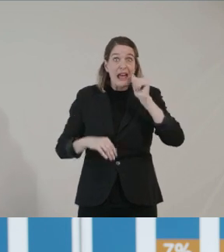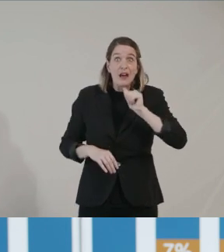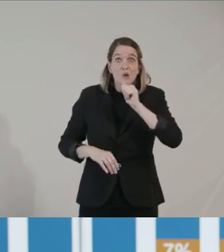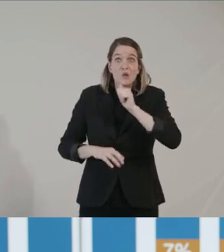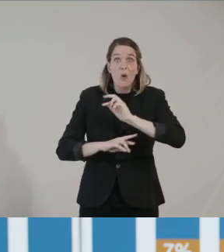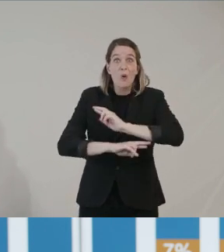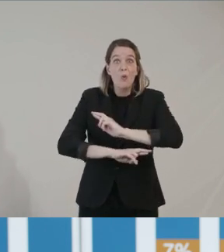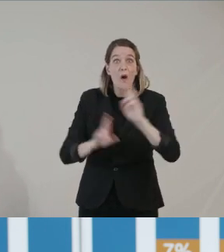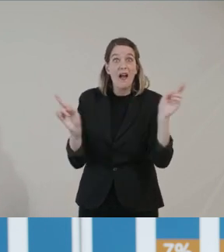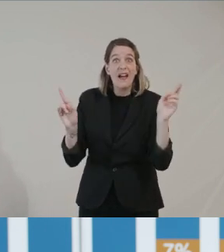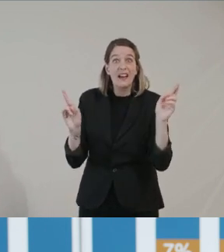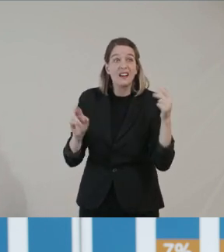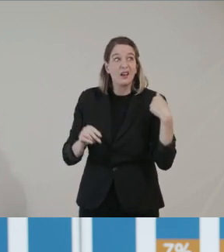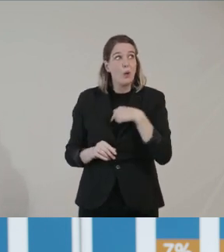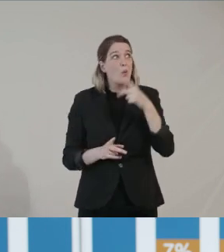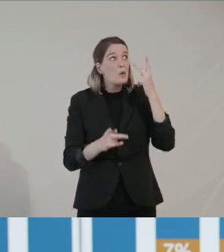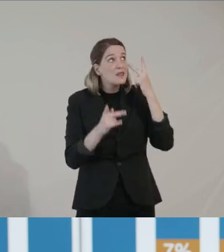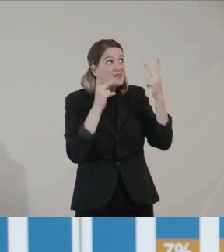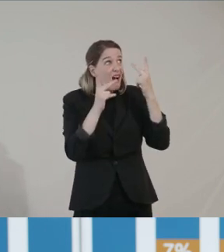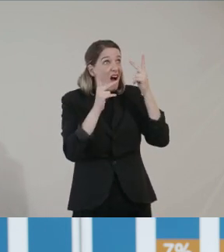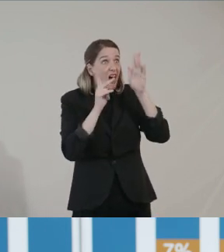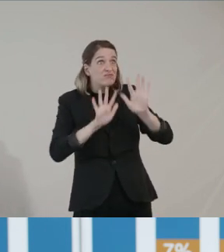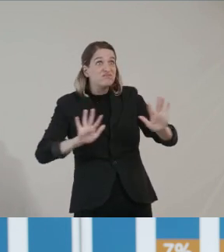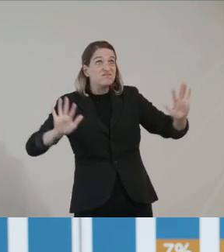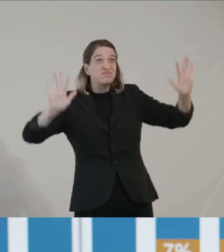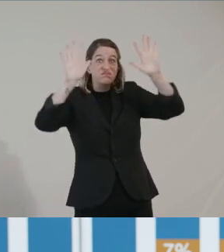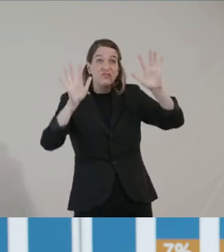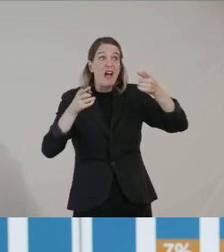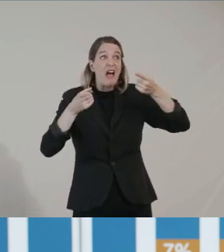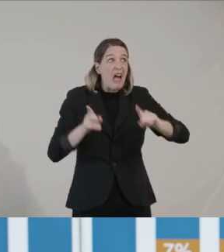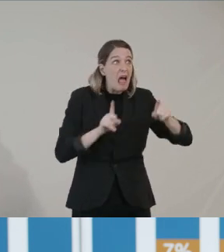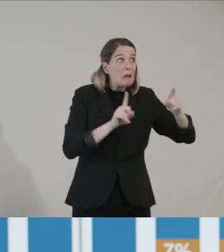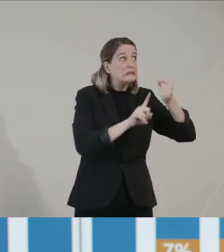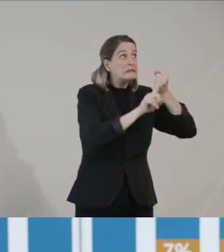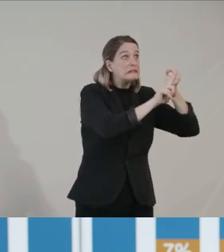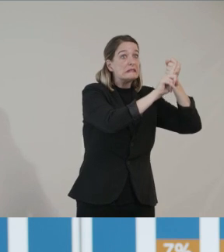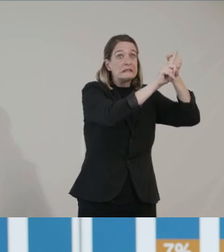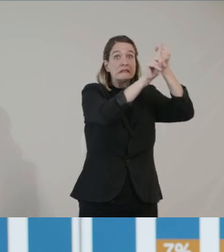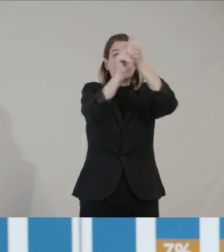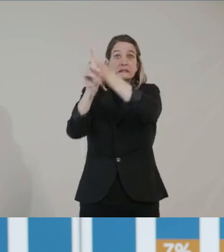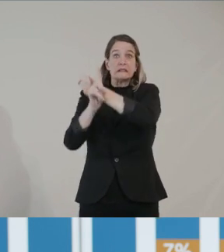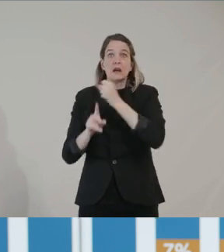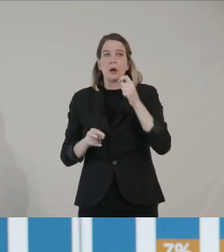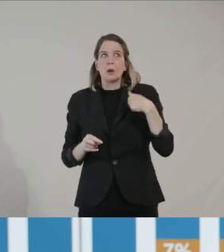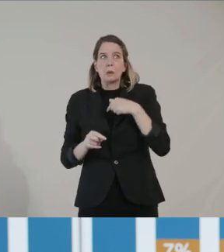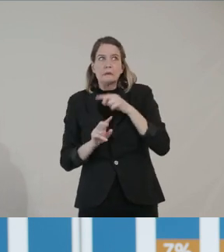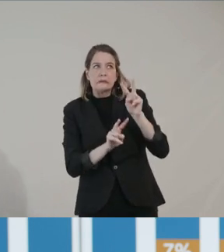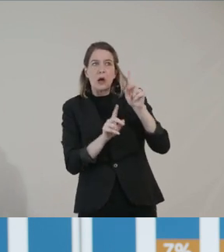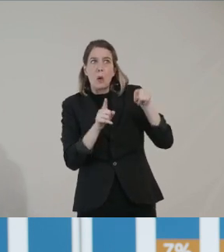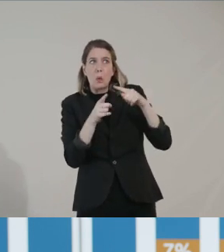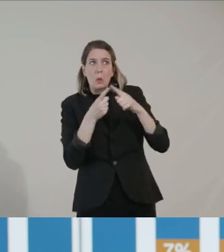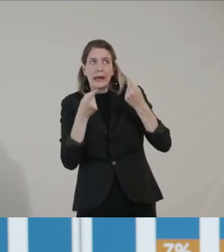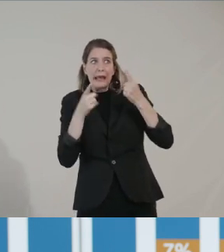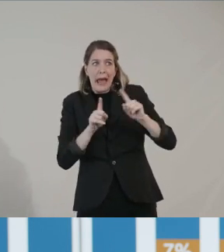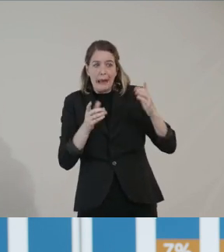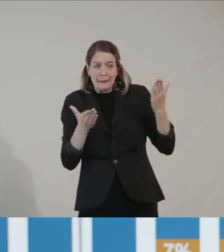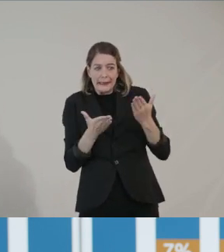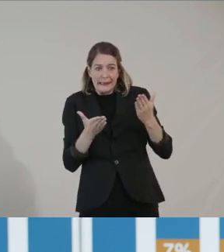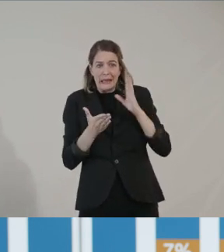of the country and other parts of the world. We didn't know when the surge was going to come. And if you did contract